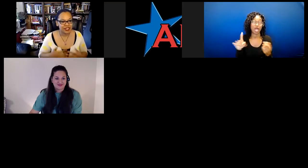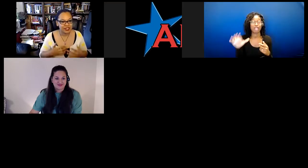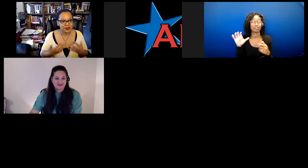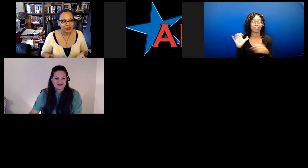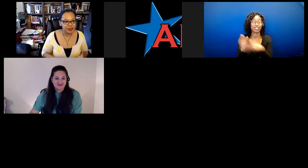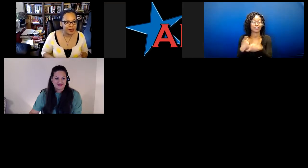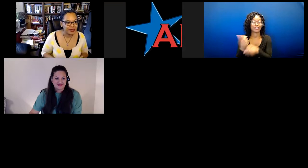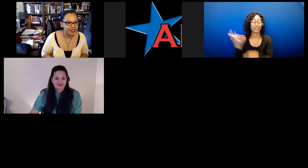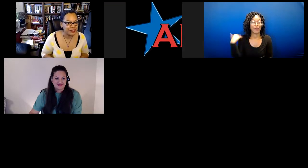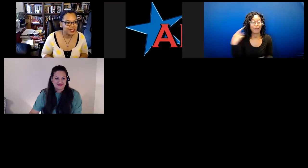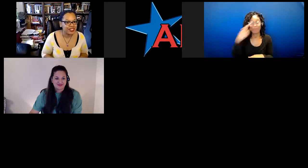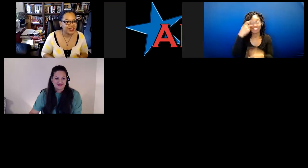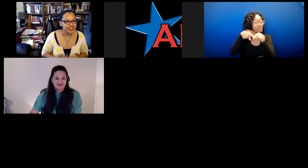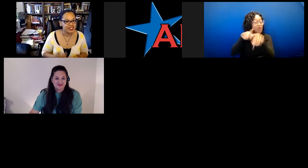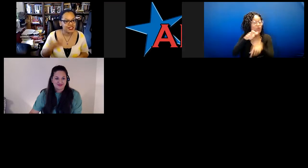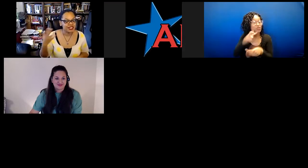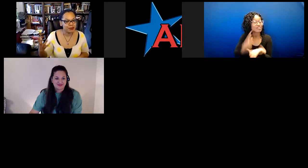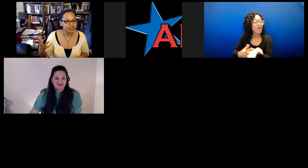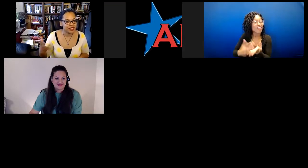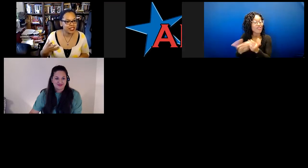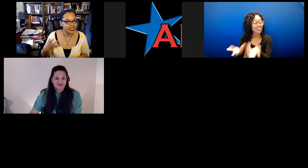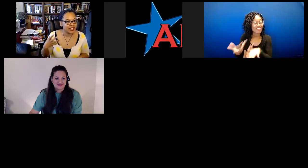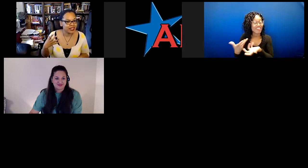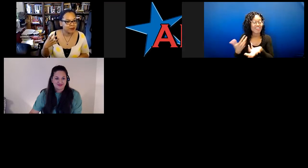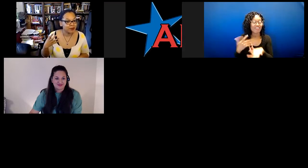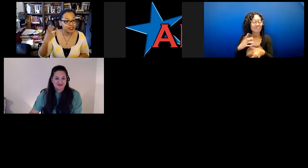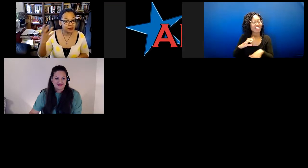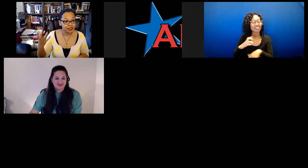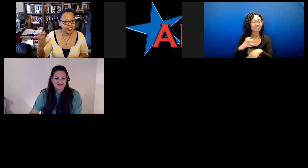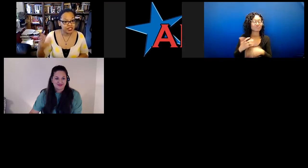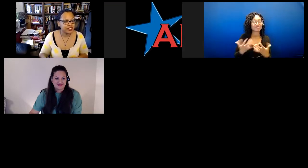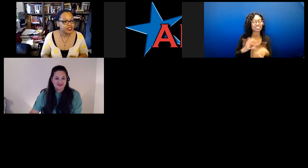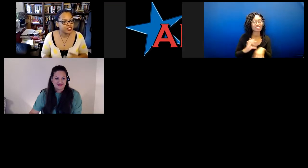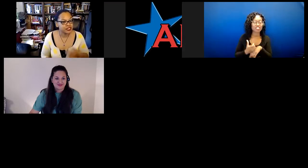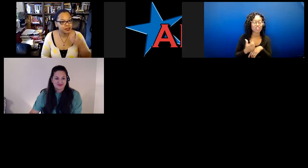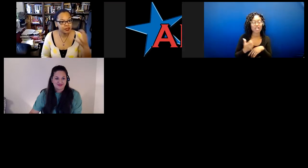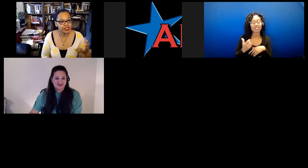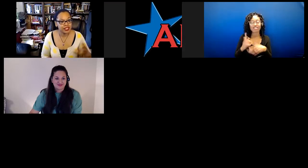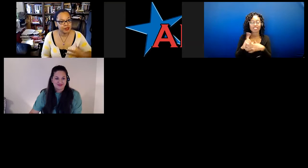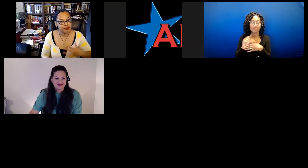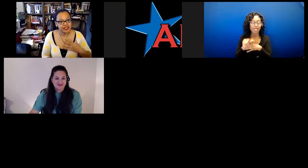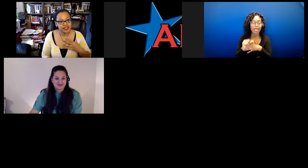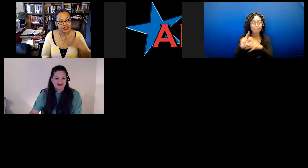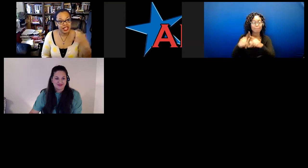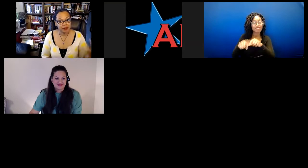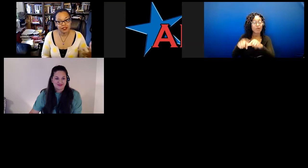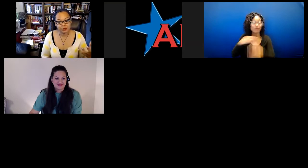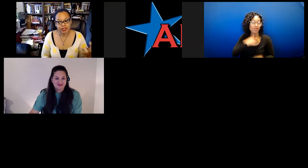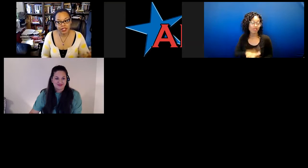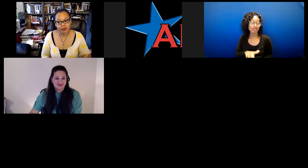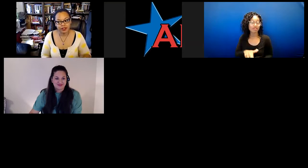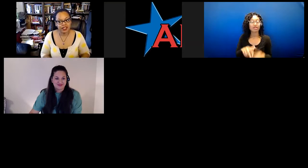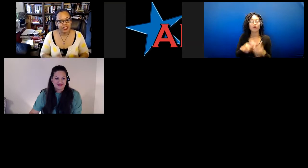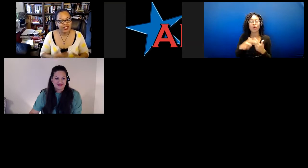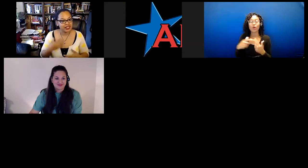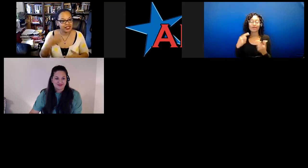depending on who you talk to, the construct of disability based on religion, the construct of disability based on capitalism and